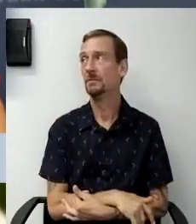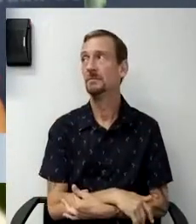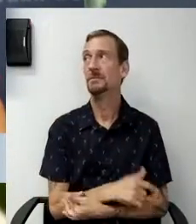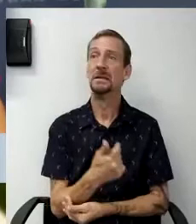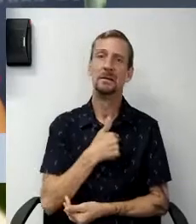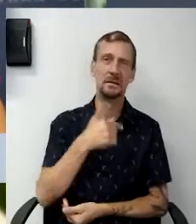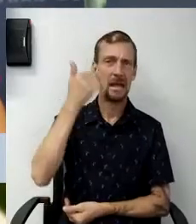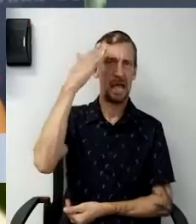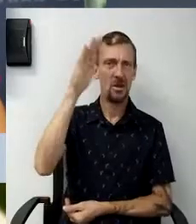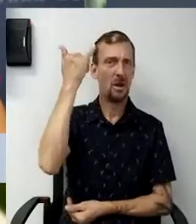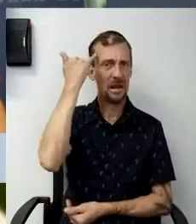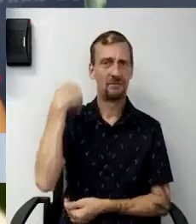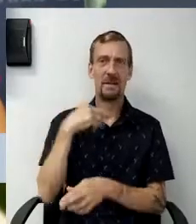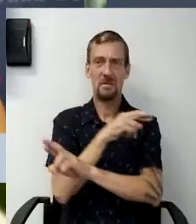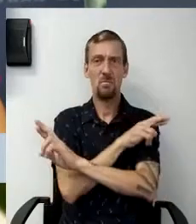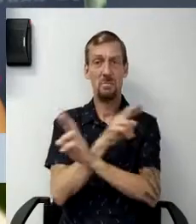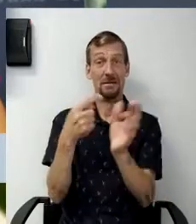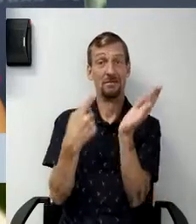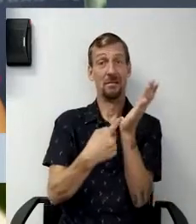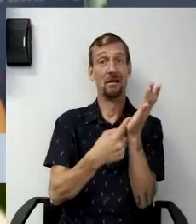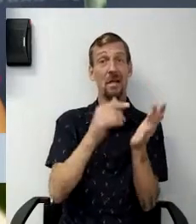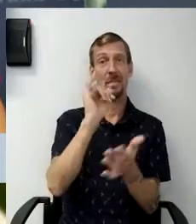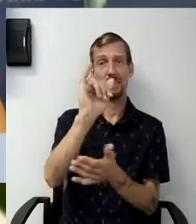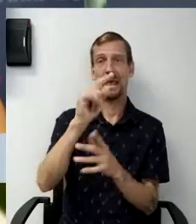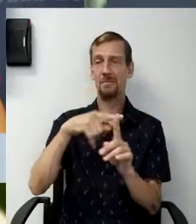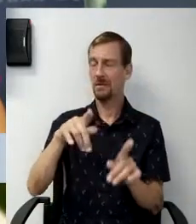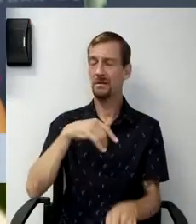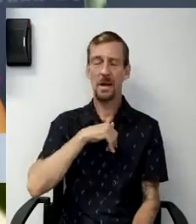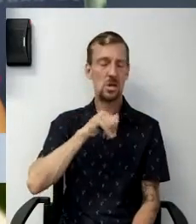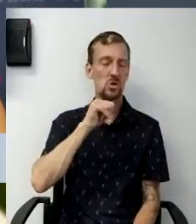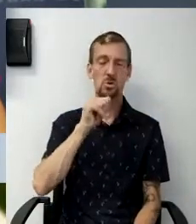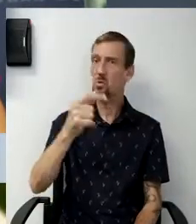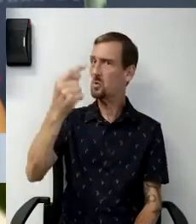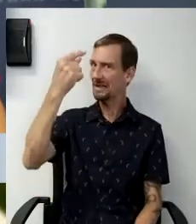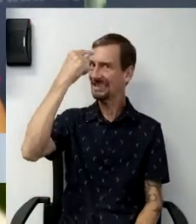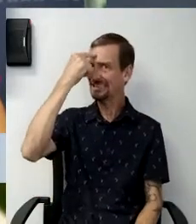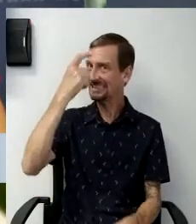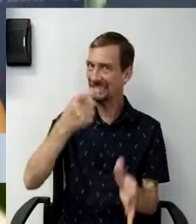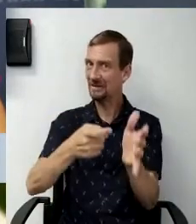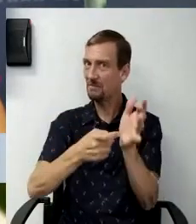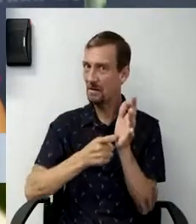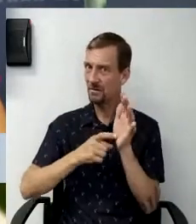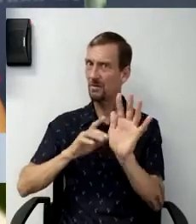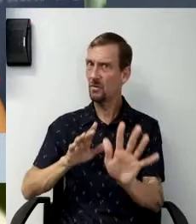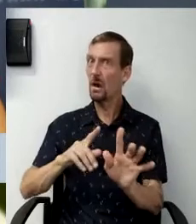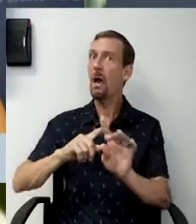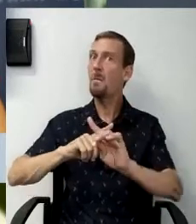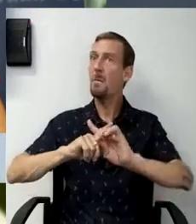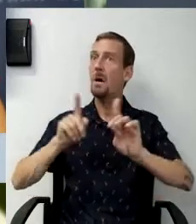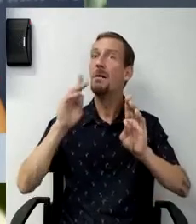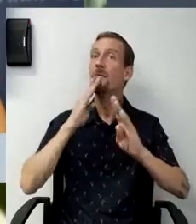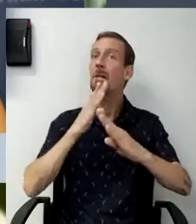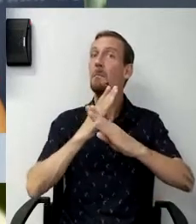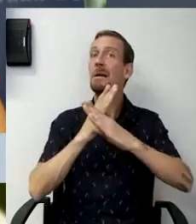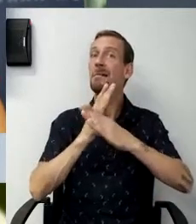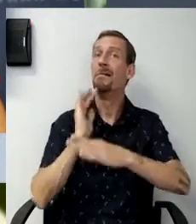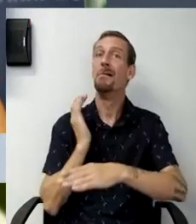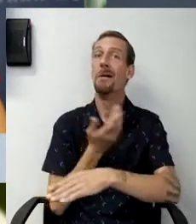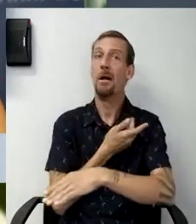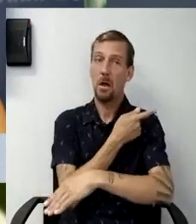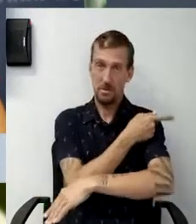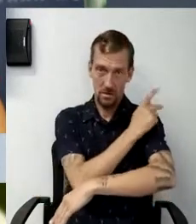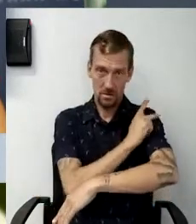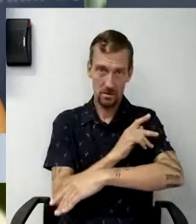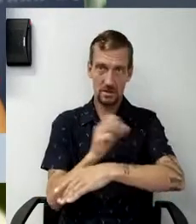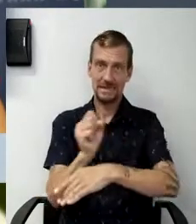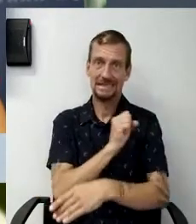I don't know if I want to go there yet, but I'm thinking that it would not be mandatory. But you certainly, for the protection of our patients and the protection